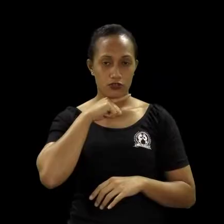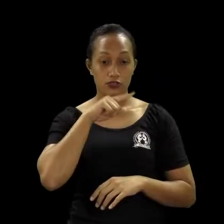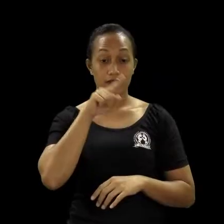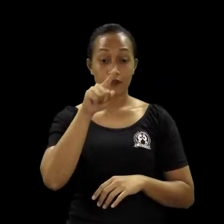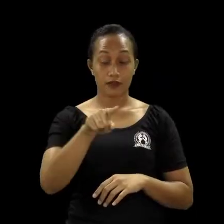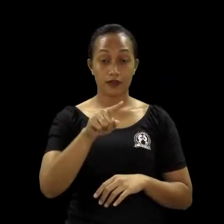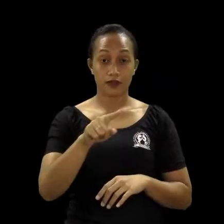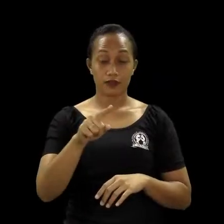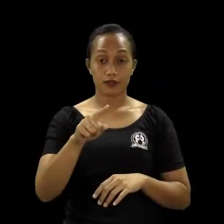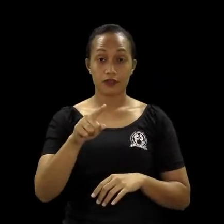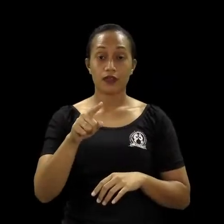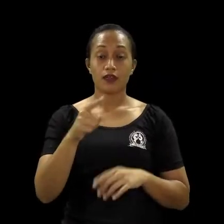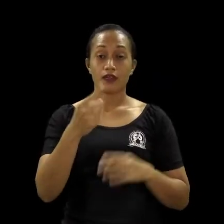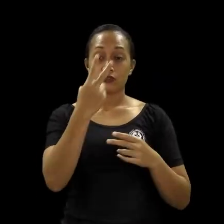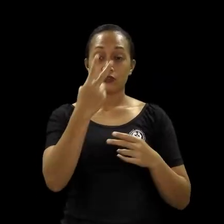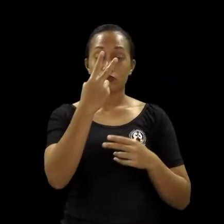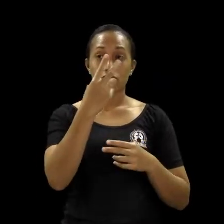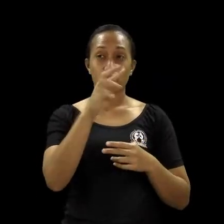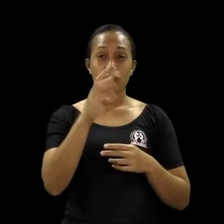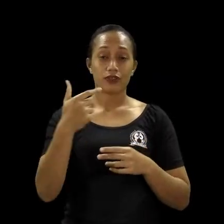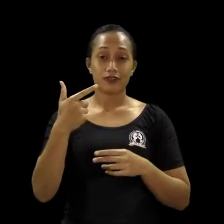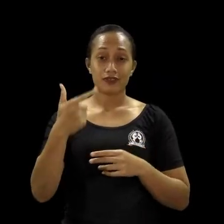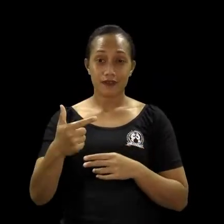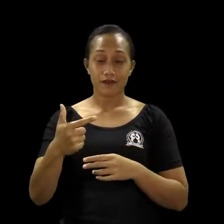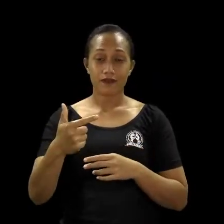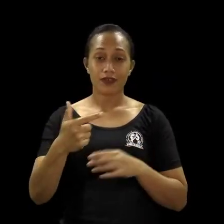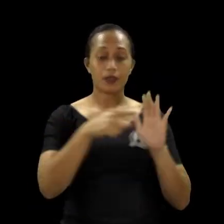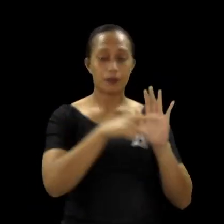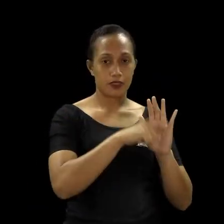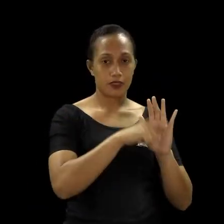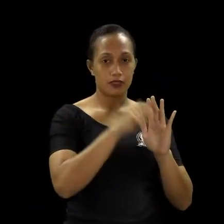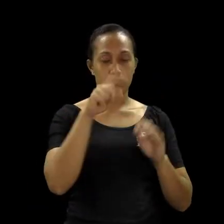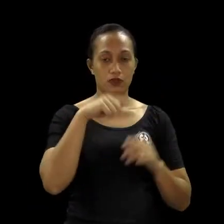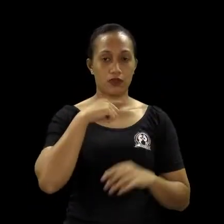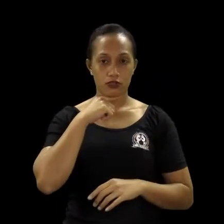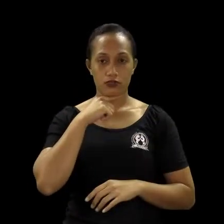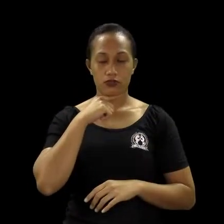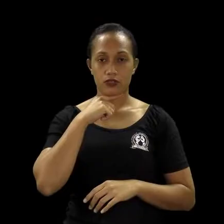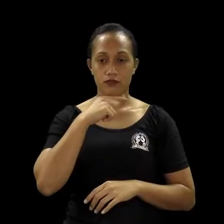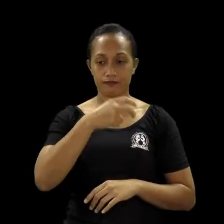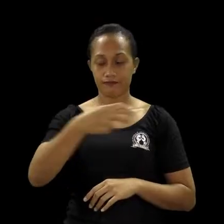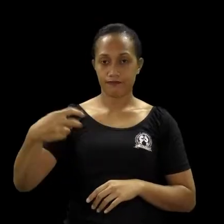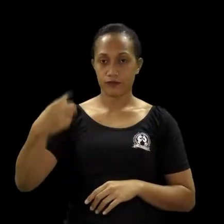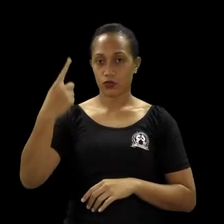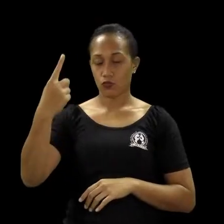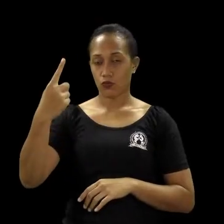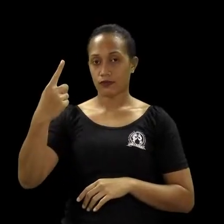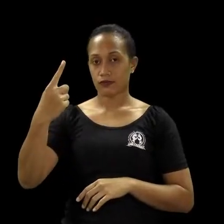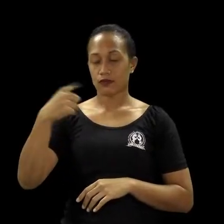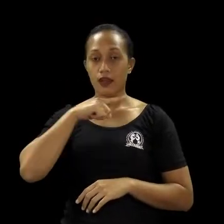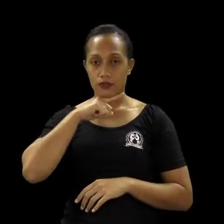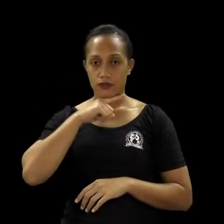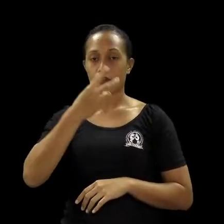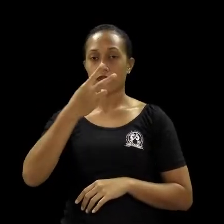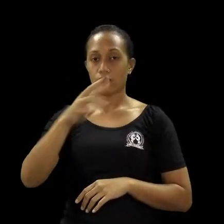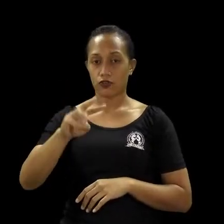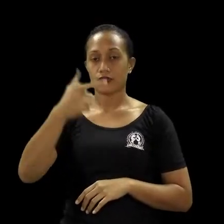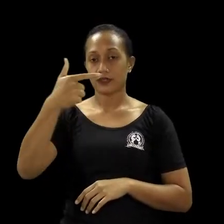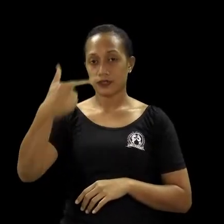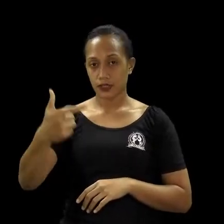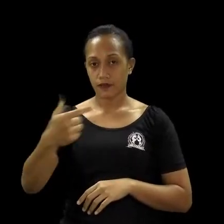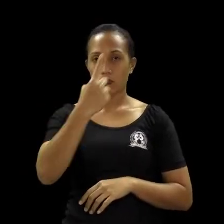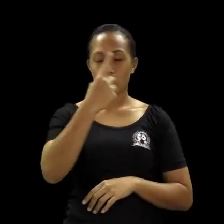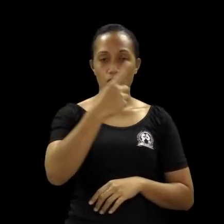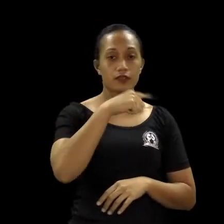this simplifies things a good bit. Now we have 237 minus 100 is going to be 137. So it equals